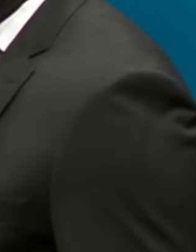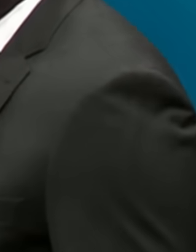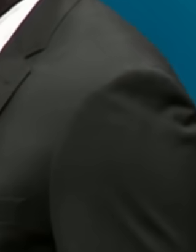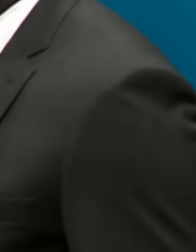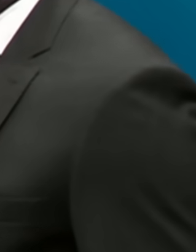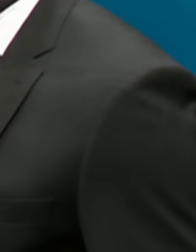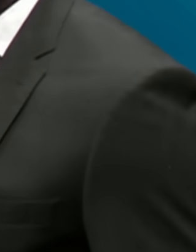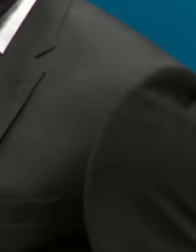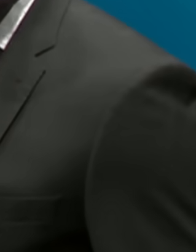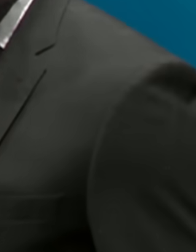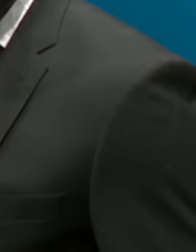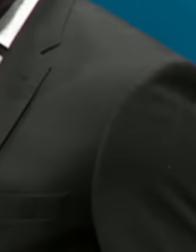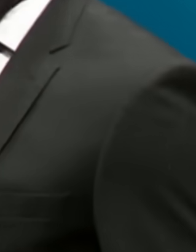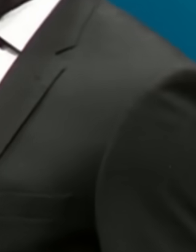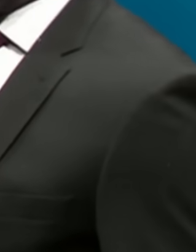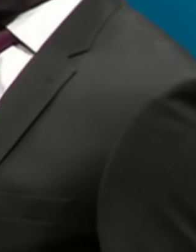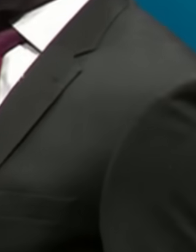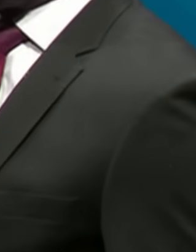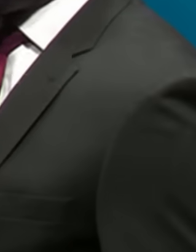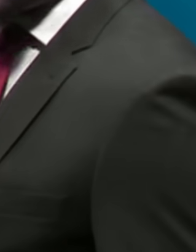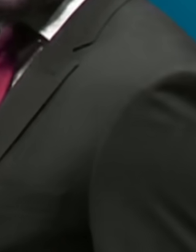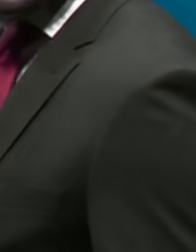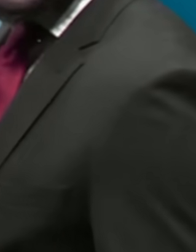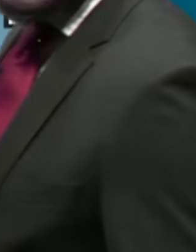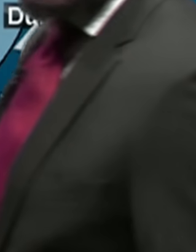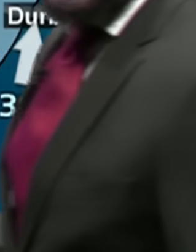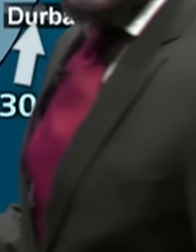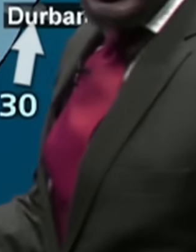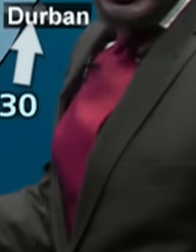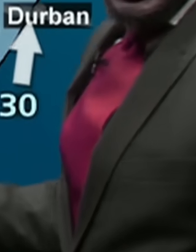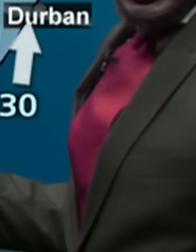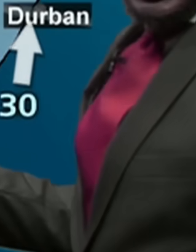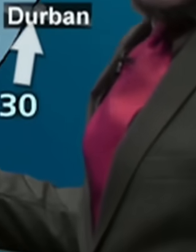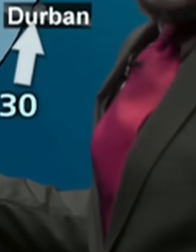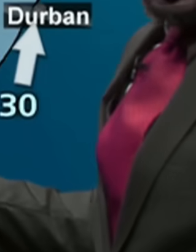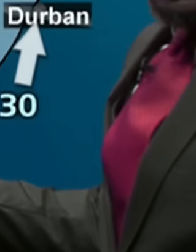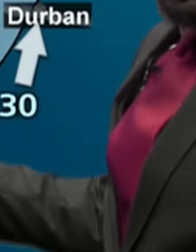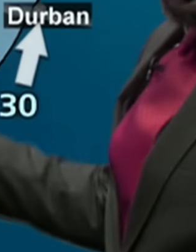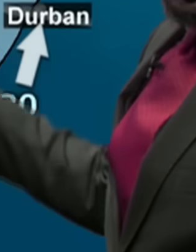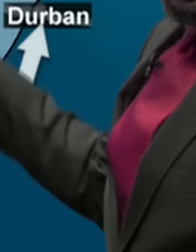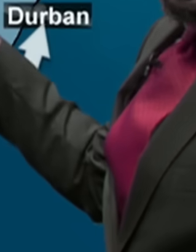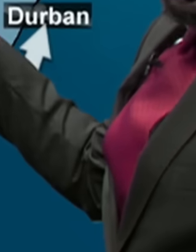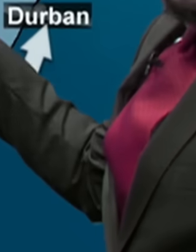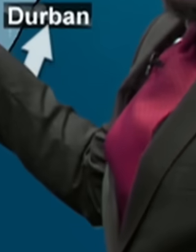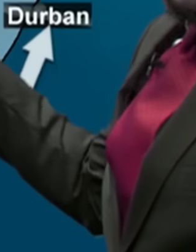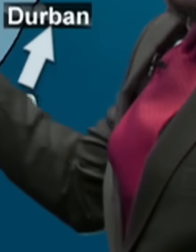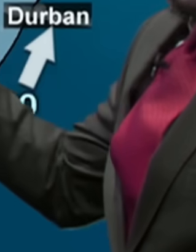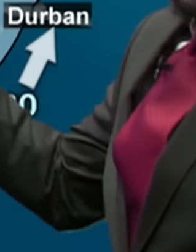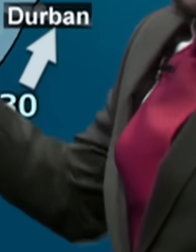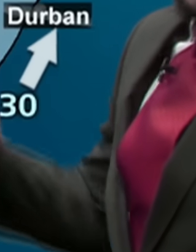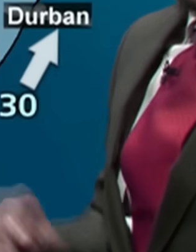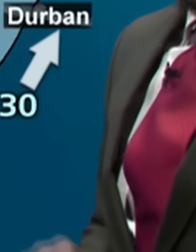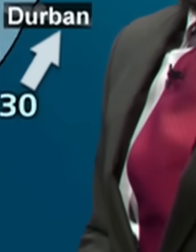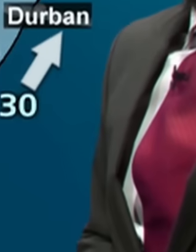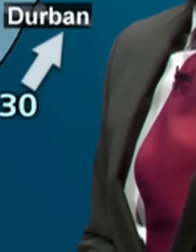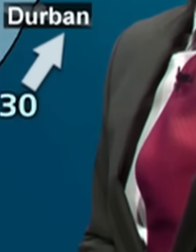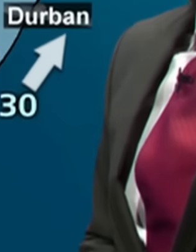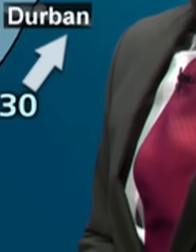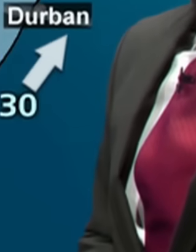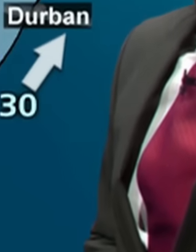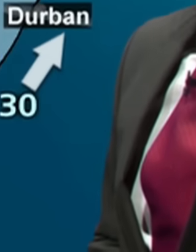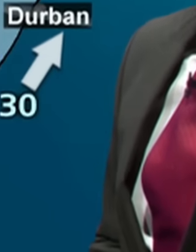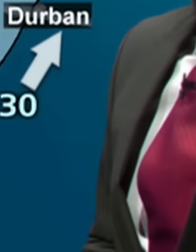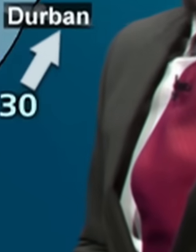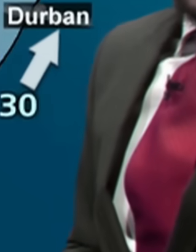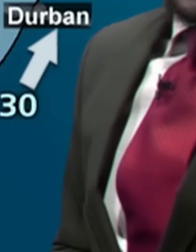ntle fela le hore tlebele moya ka hare le ka ntle ho naha empa tse re shebile hona ka hare ho thekong ho nyolwa jwalo o tla fela tulo tse kgethileng ka hare ho Lesotho